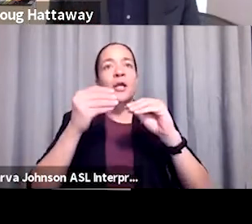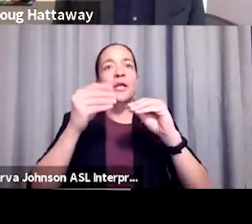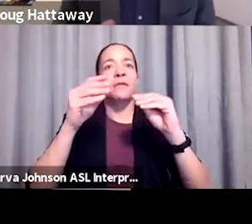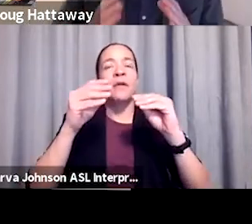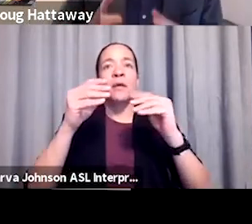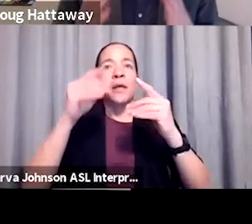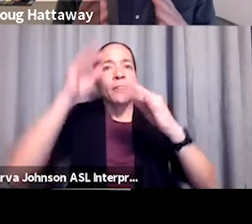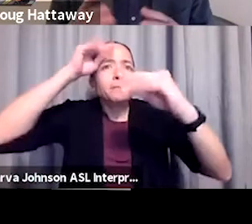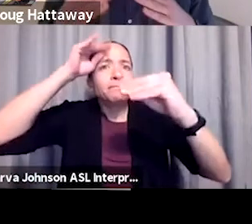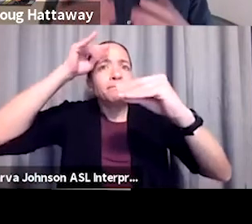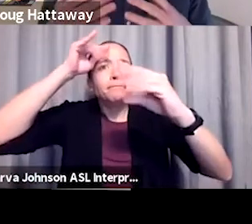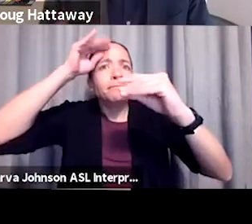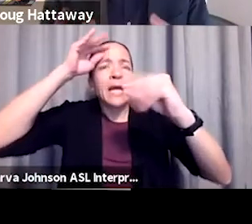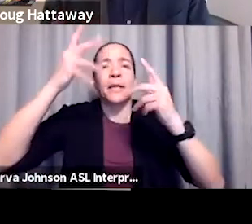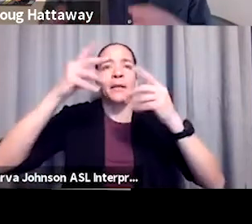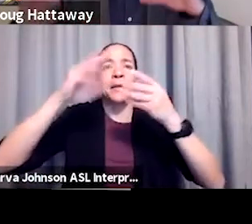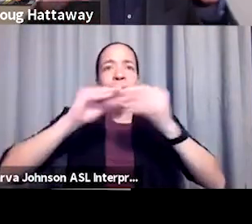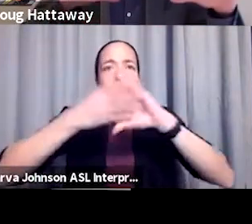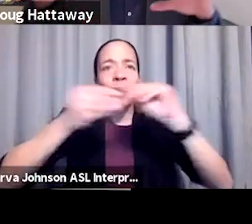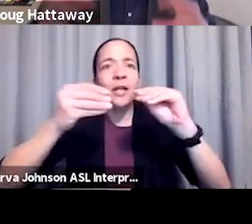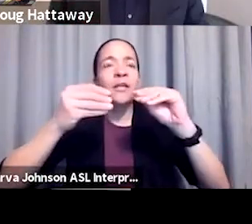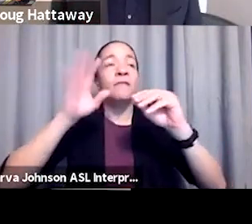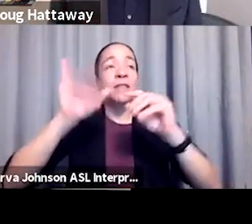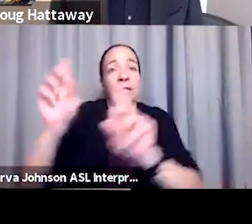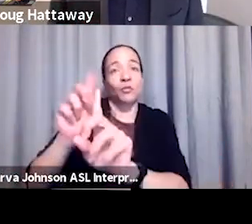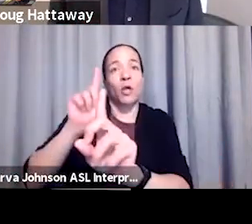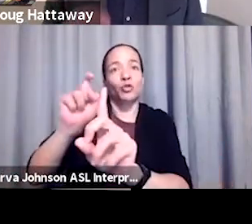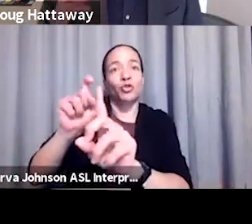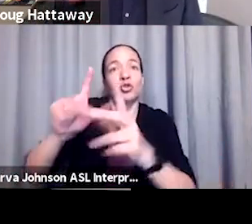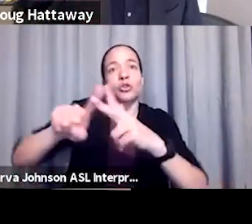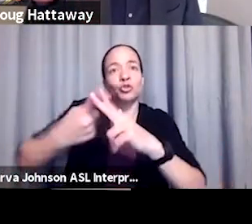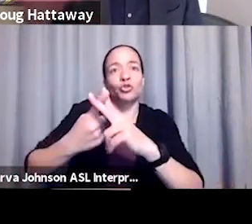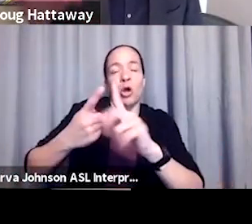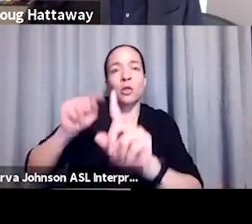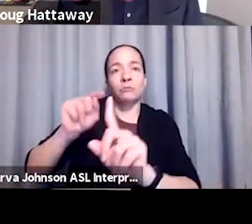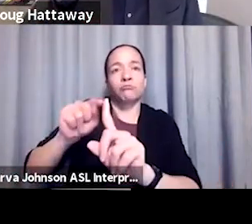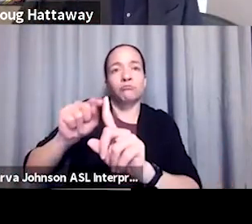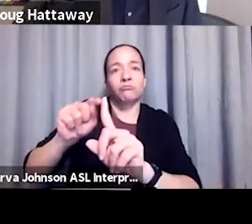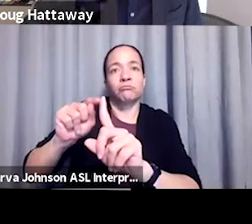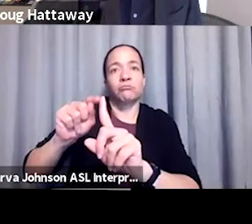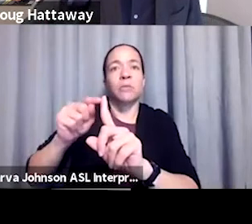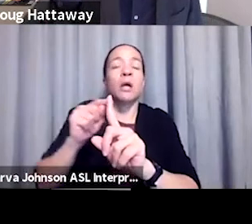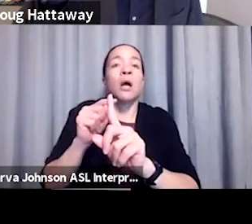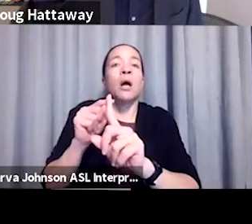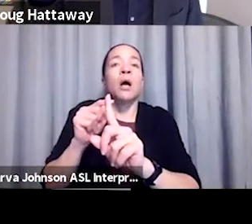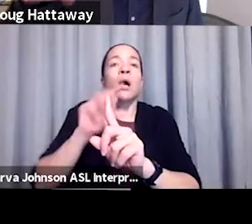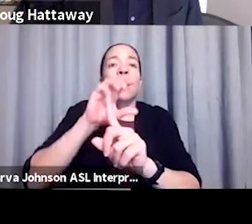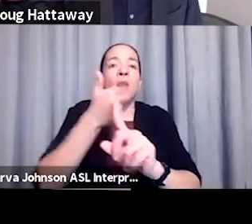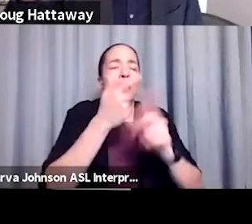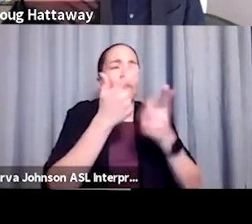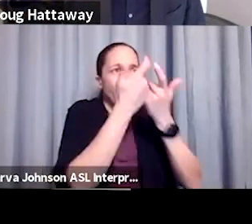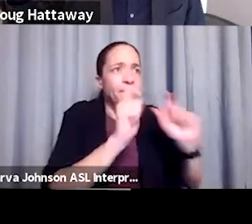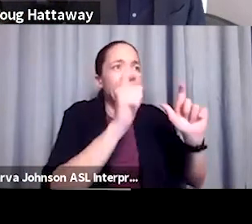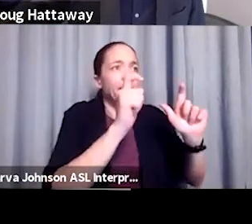issue. That's really the place to start, and think about what are the other big